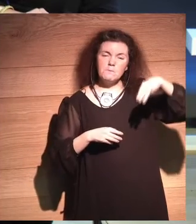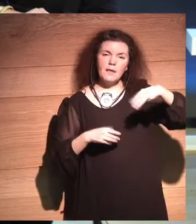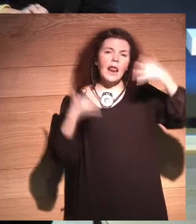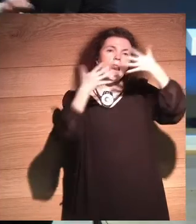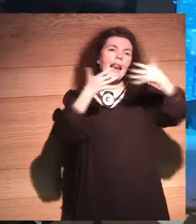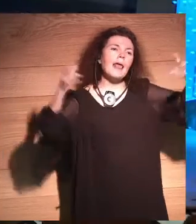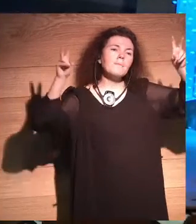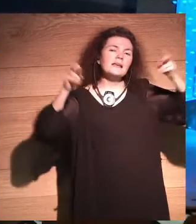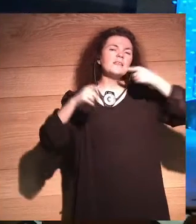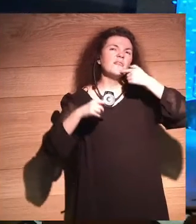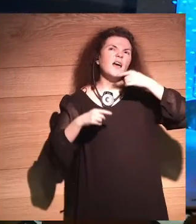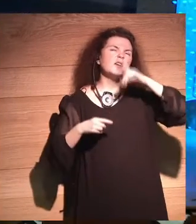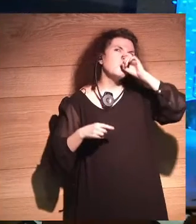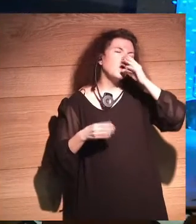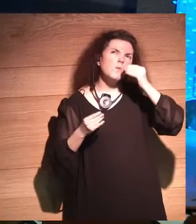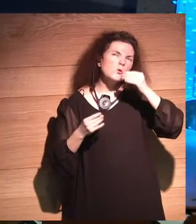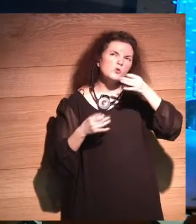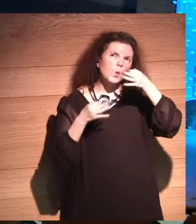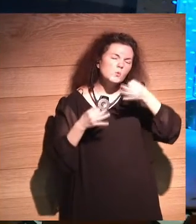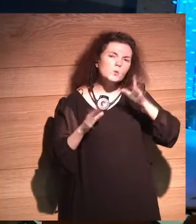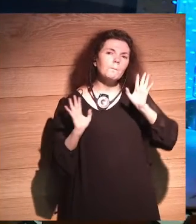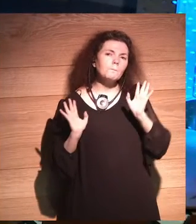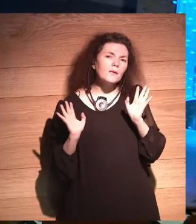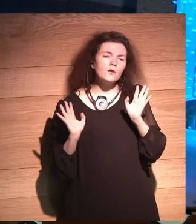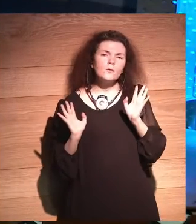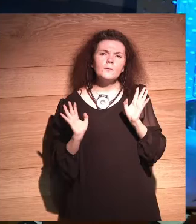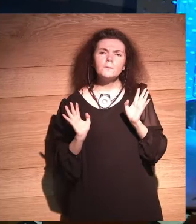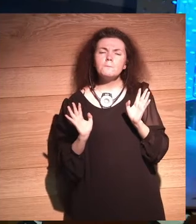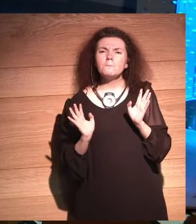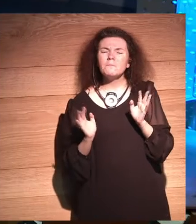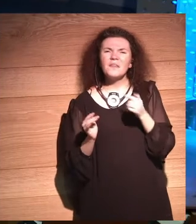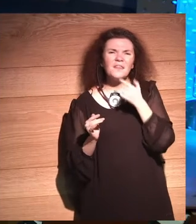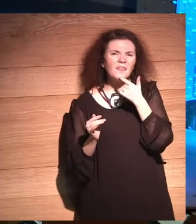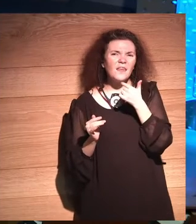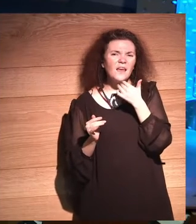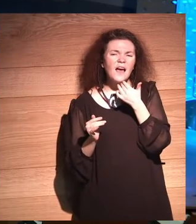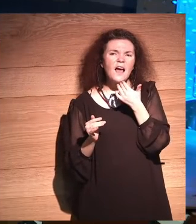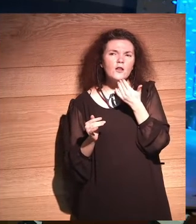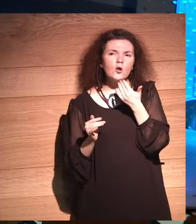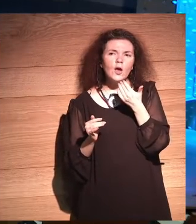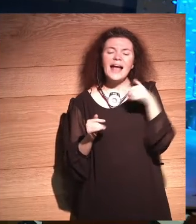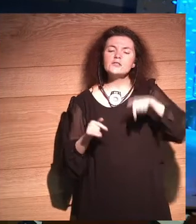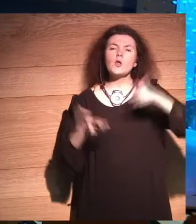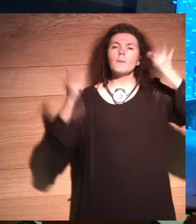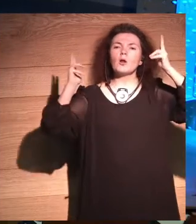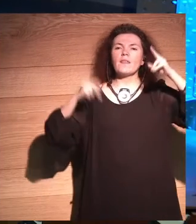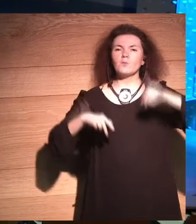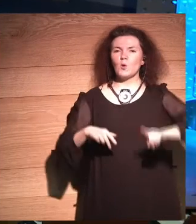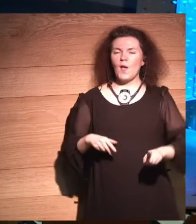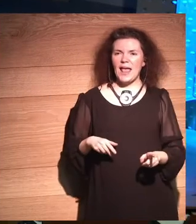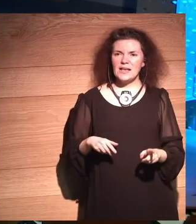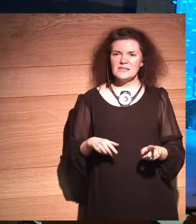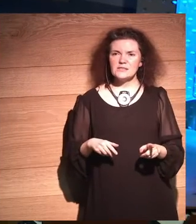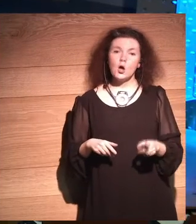crisis here in Spain, the 15th of March, the famous 15M. This is